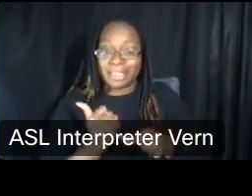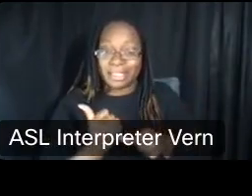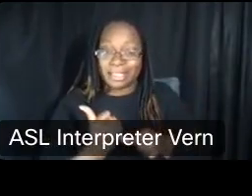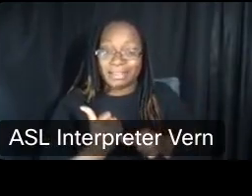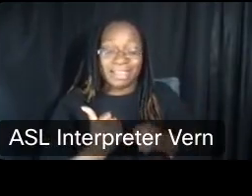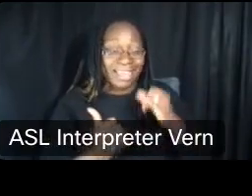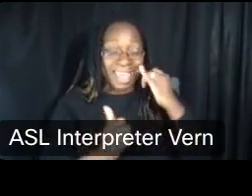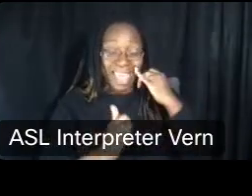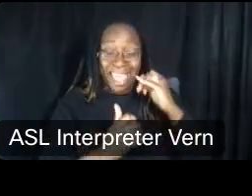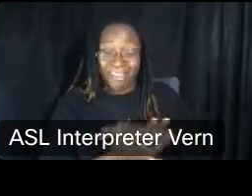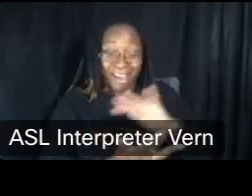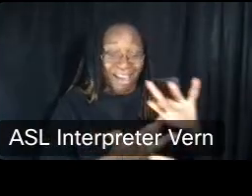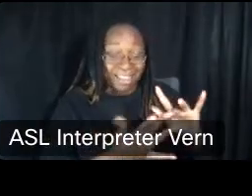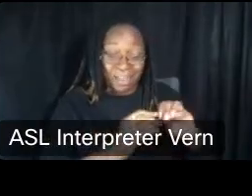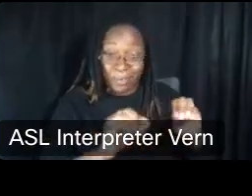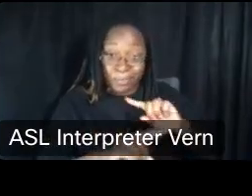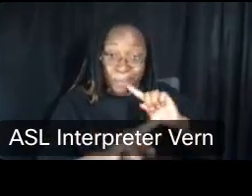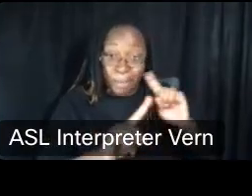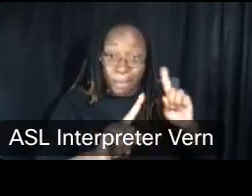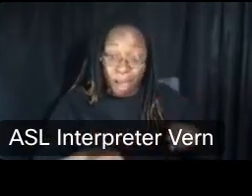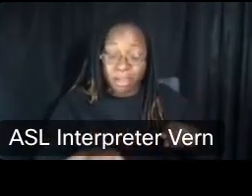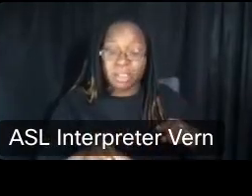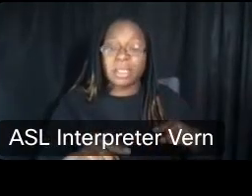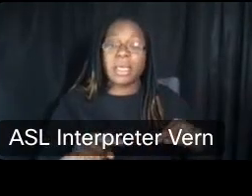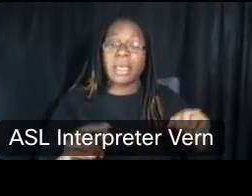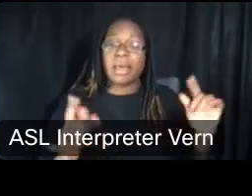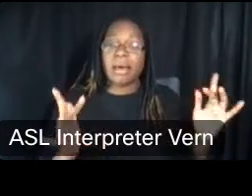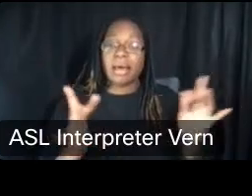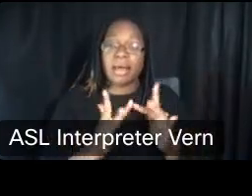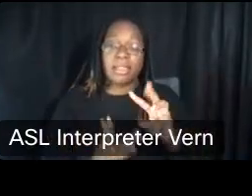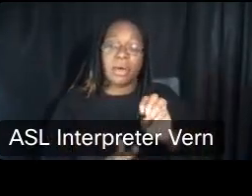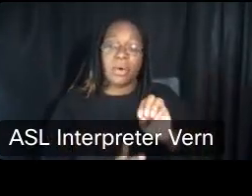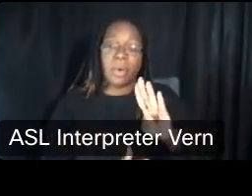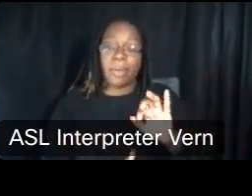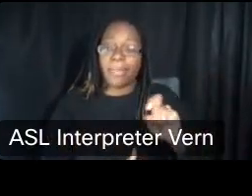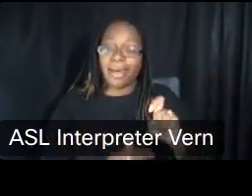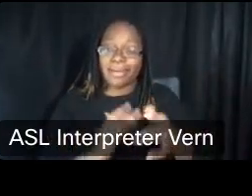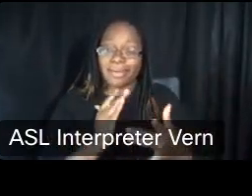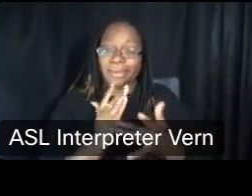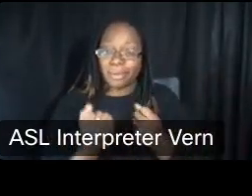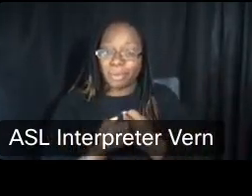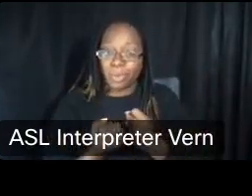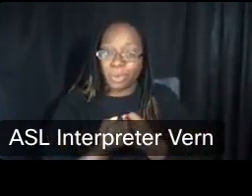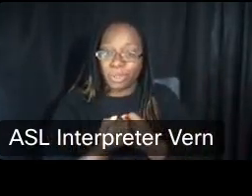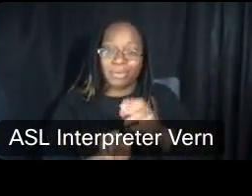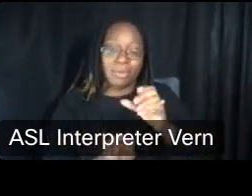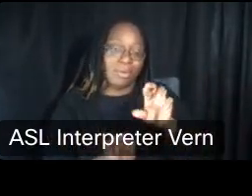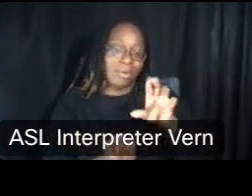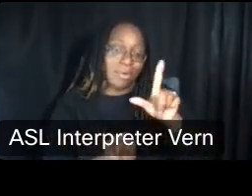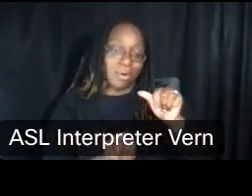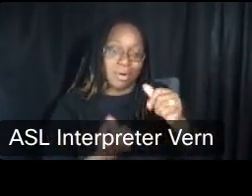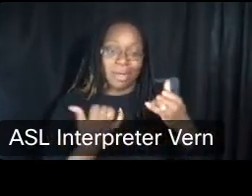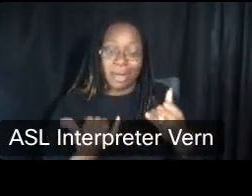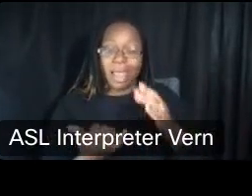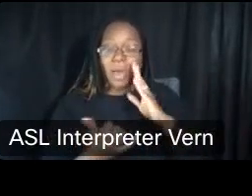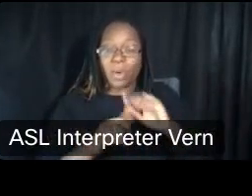Support. Carla will post that phone number in the chat box. We welcome you to use the chat feature to share your thoughts,